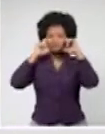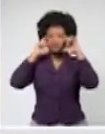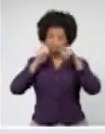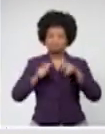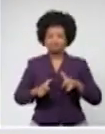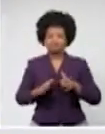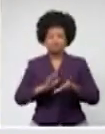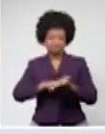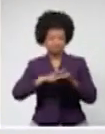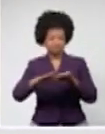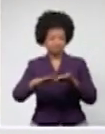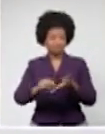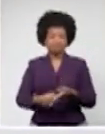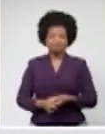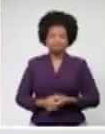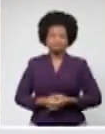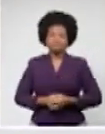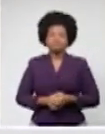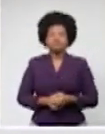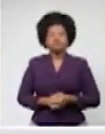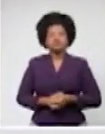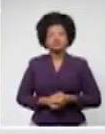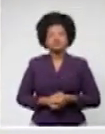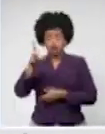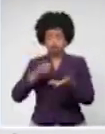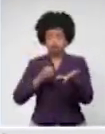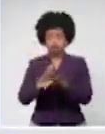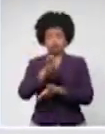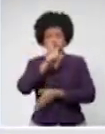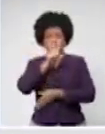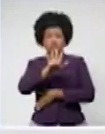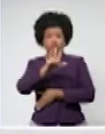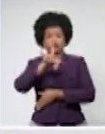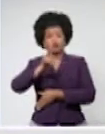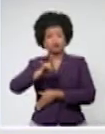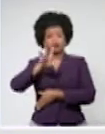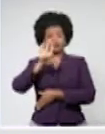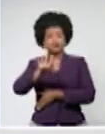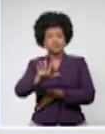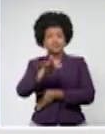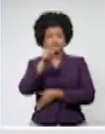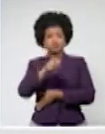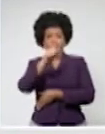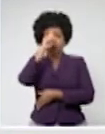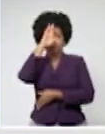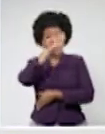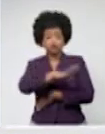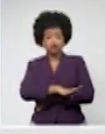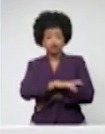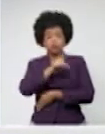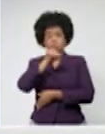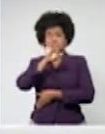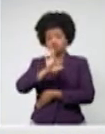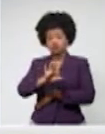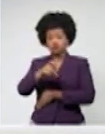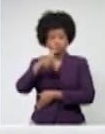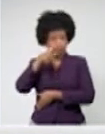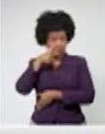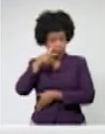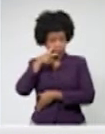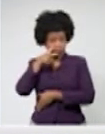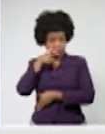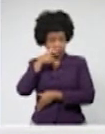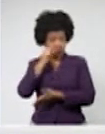presented yesterday some not too positive indicators. There are 595 COVID-19 patients admitted